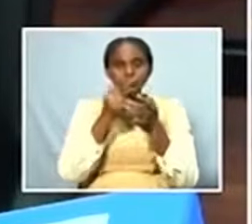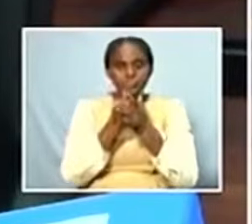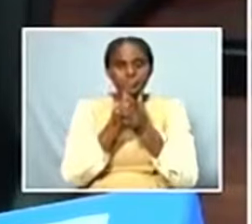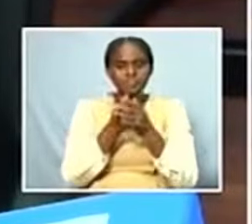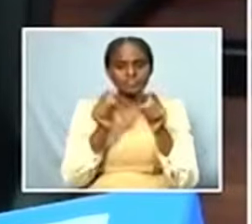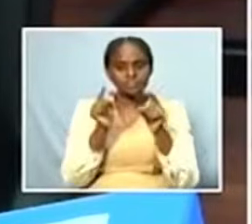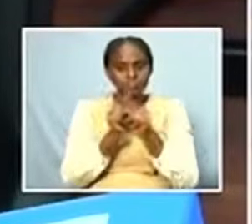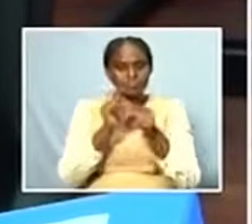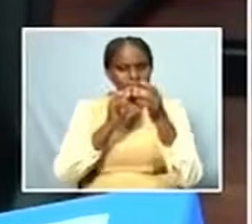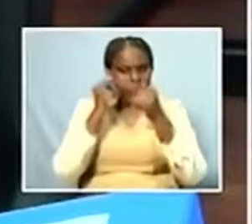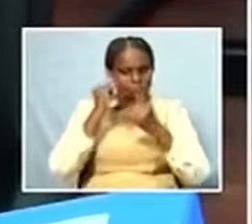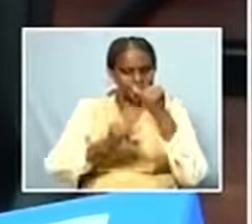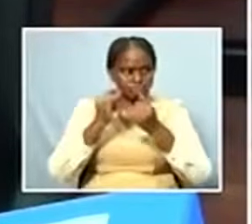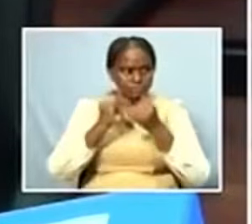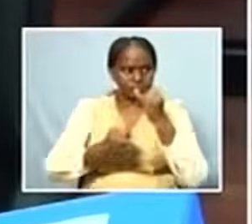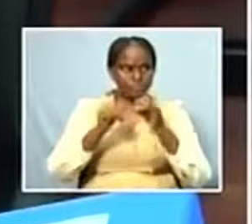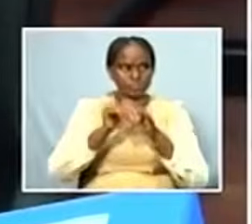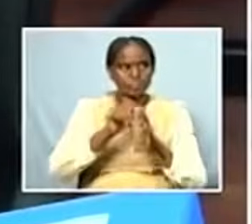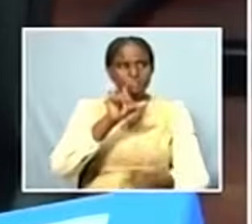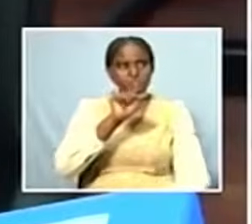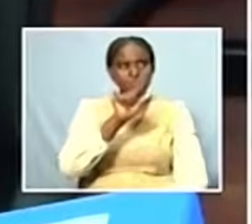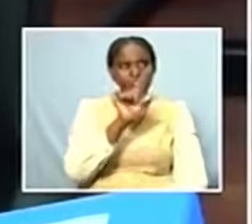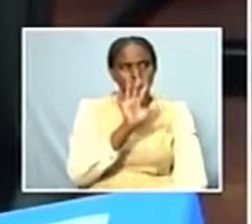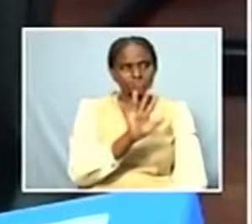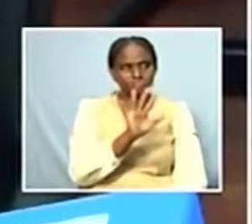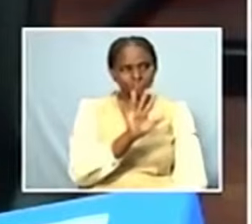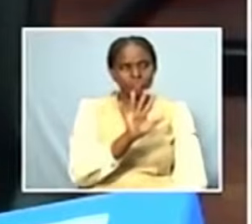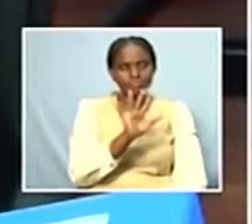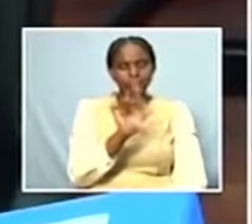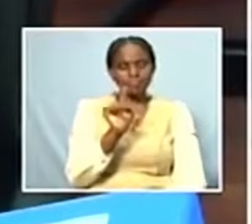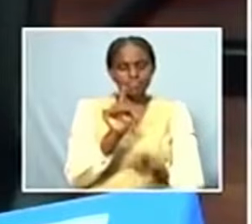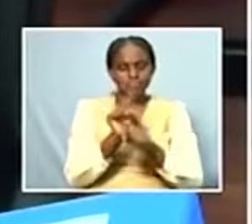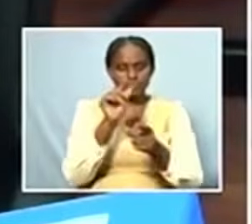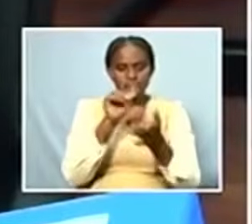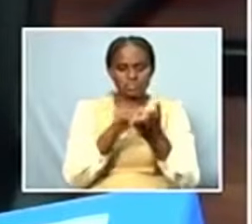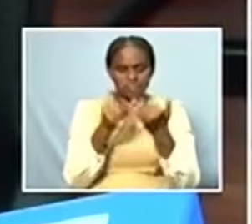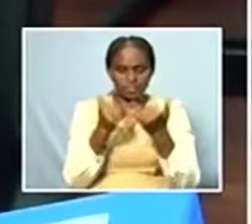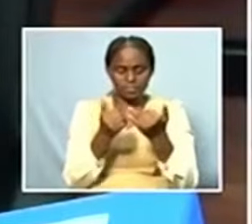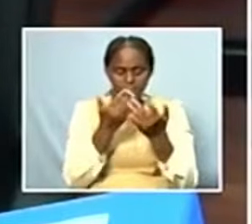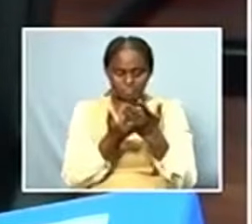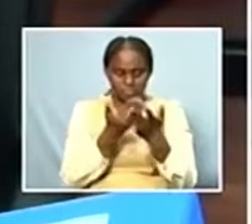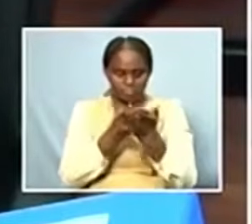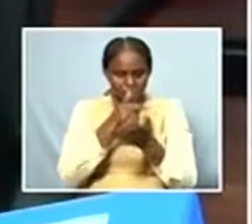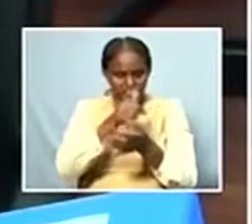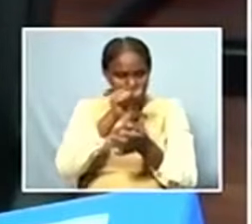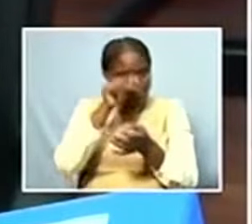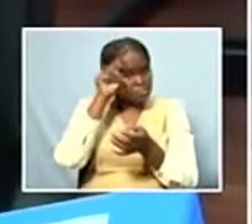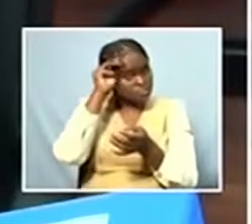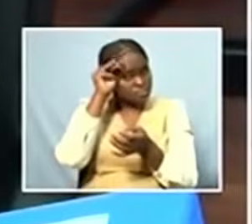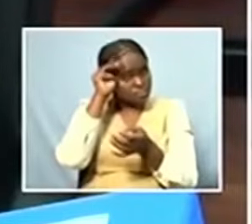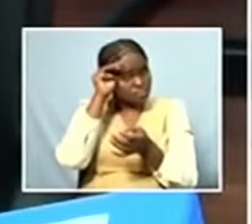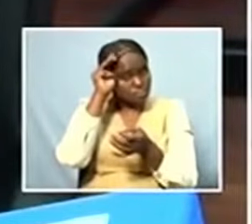to expire in 2025, and the ministry